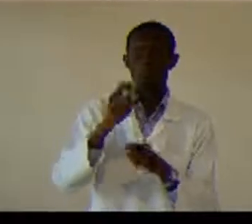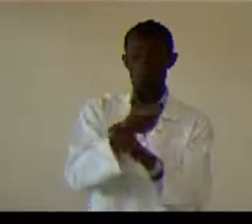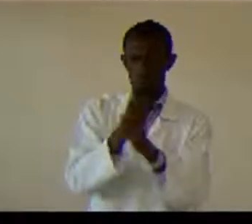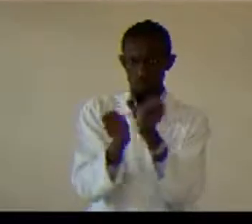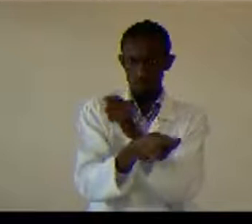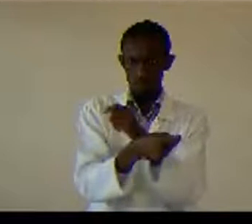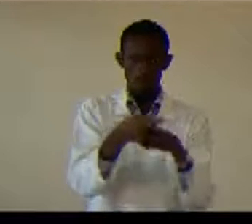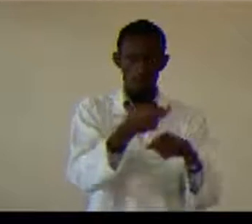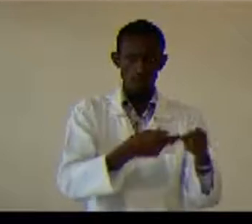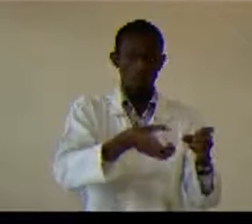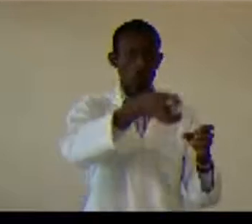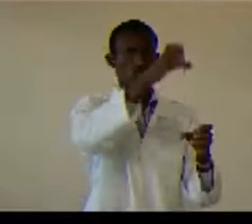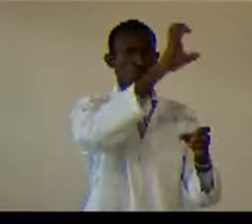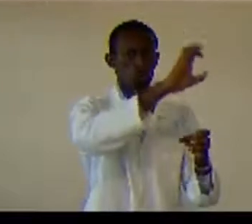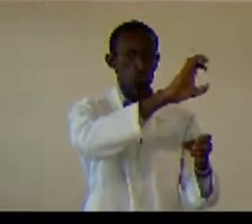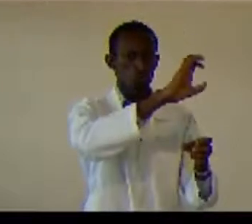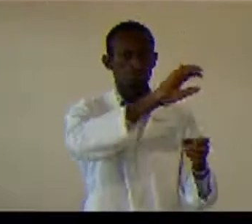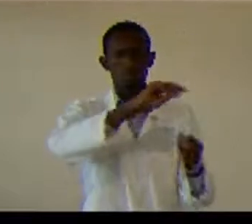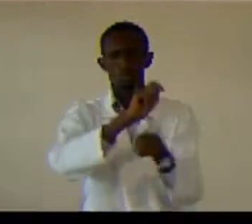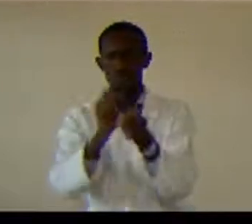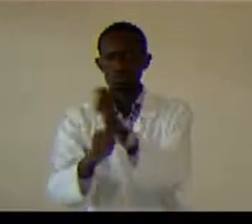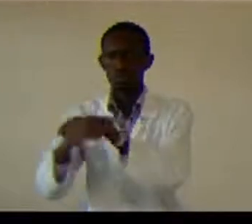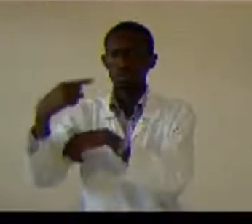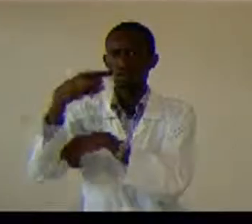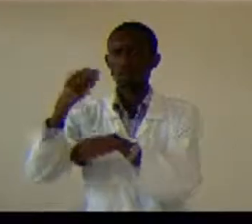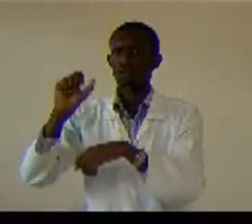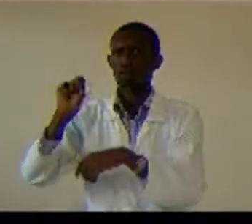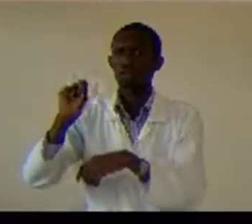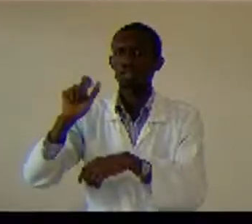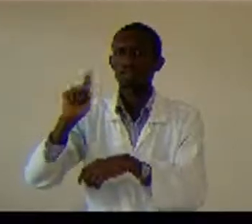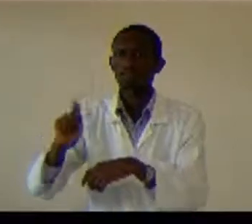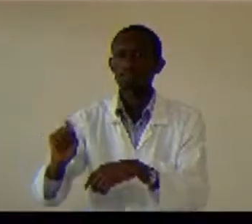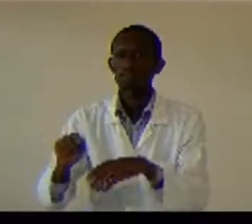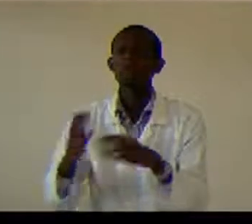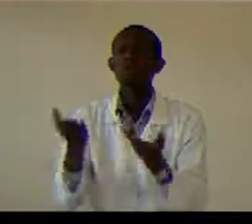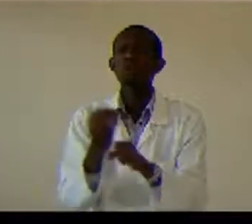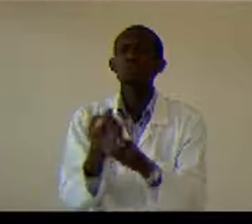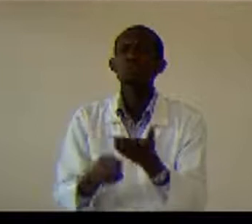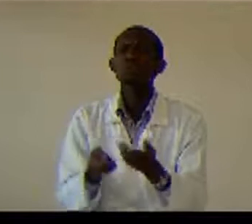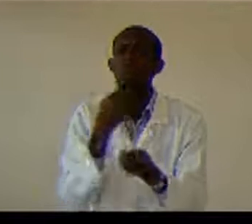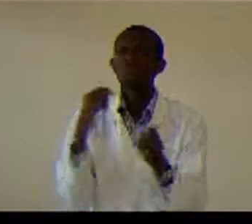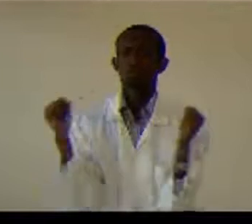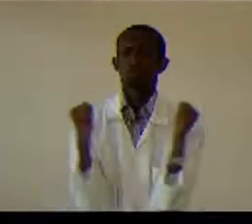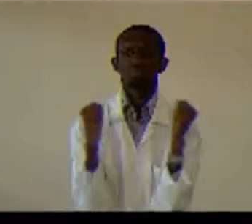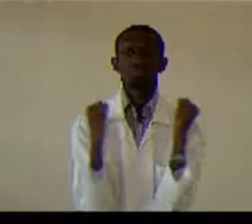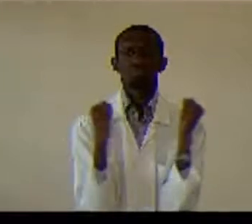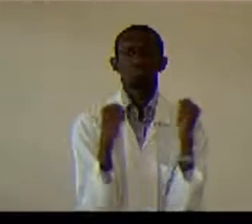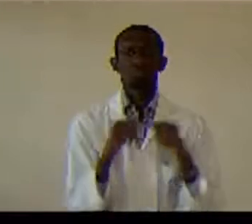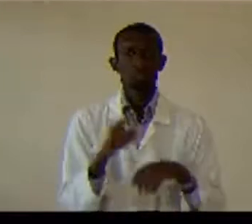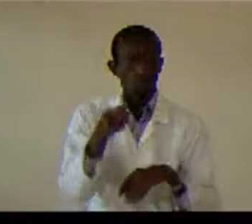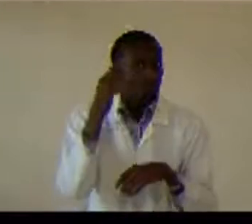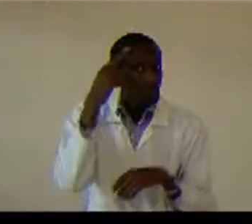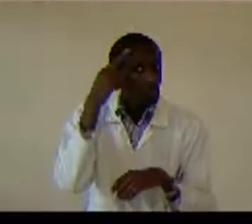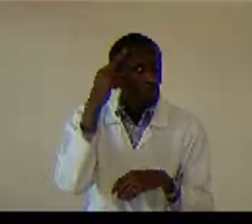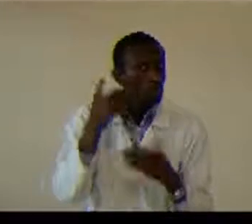we said is called freezing. And if you remember, in our presentation last time, in